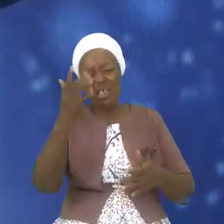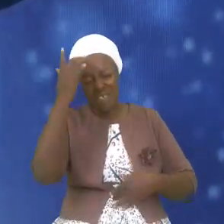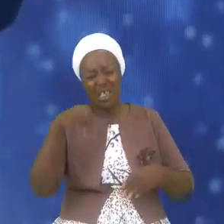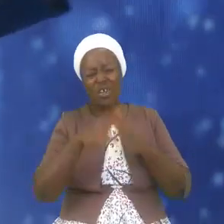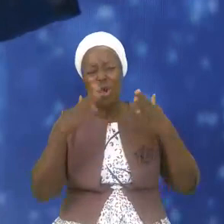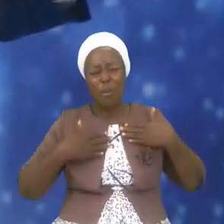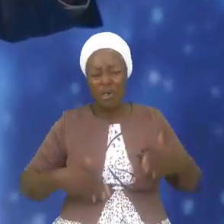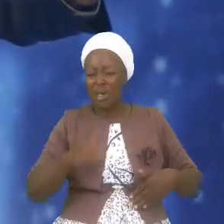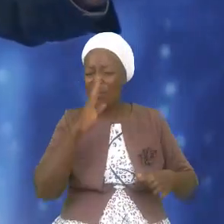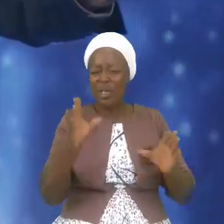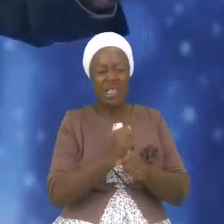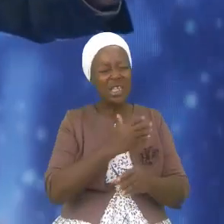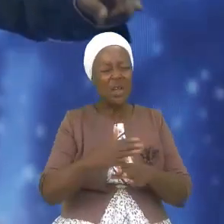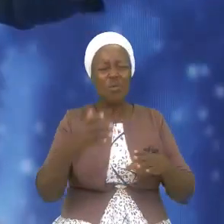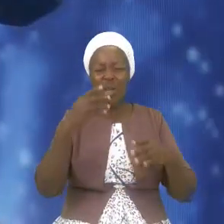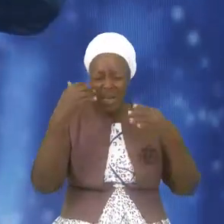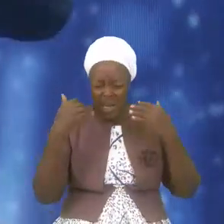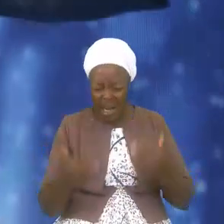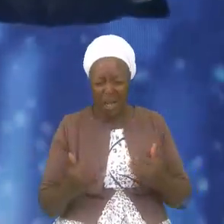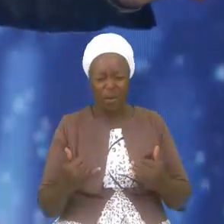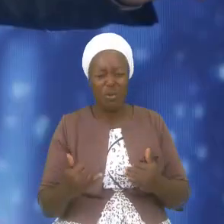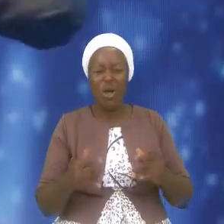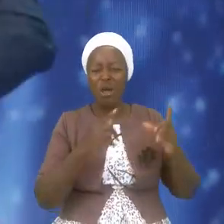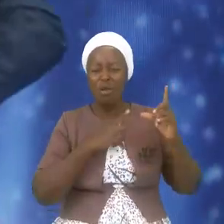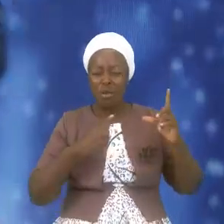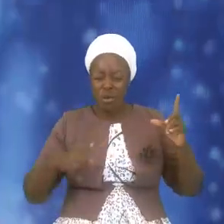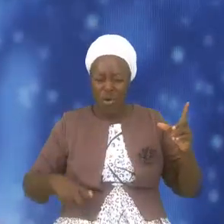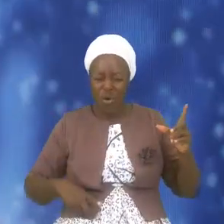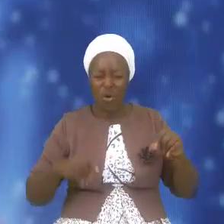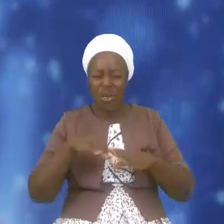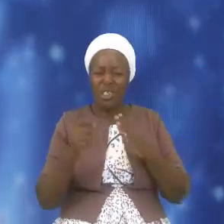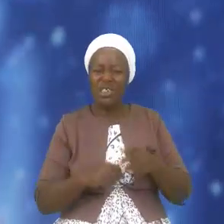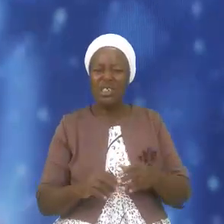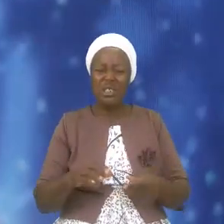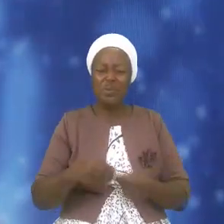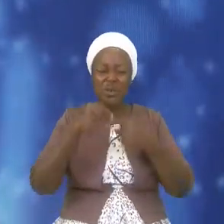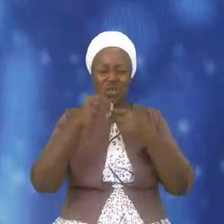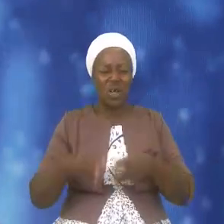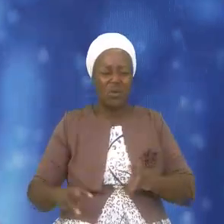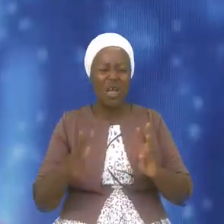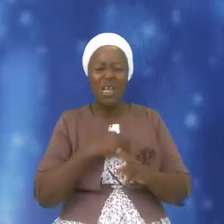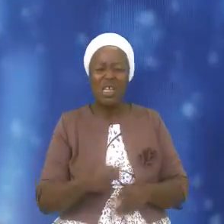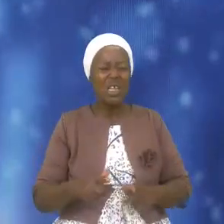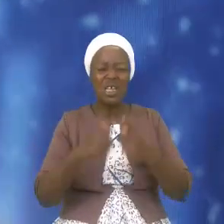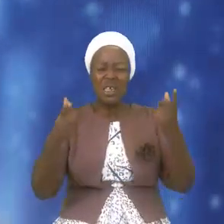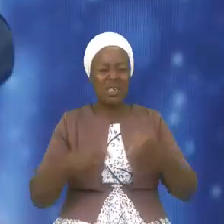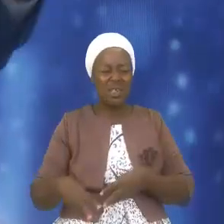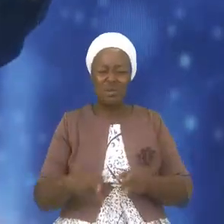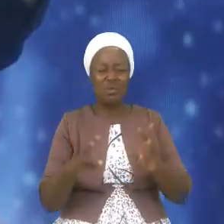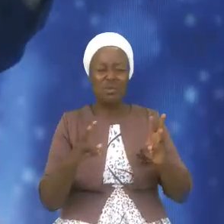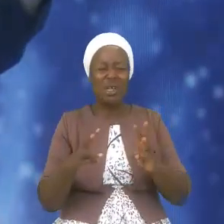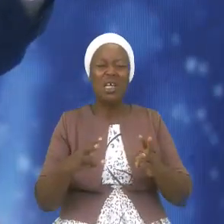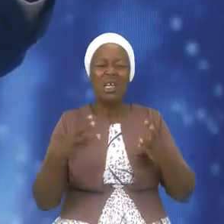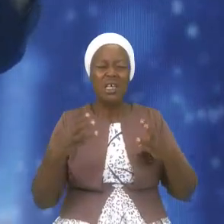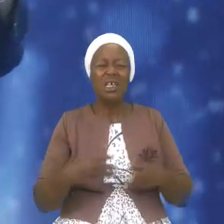Lord, in a definite way, in a spectacular manner, give the healing to everyone as